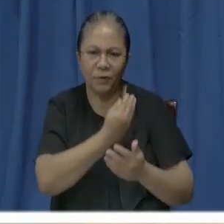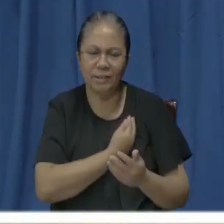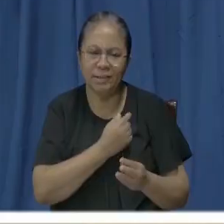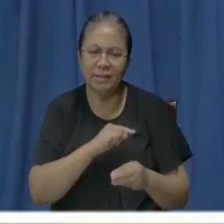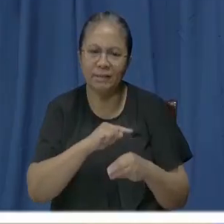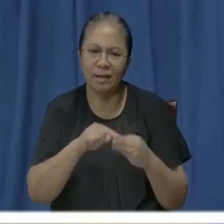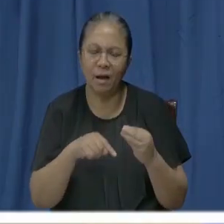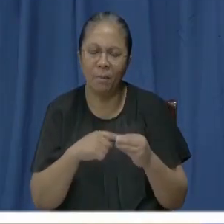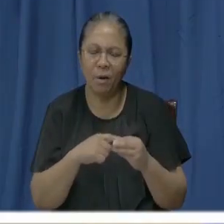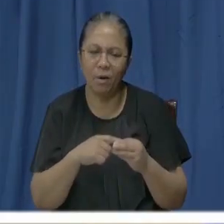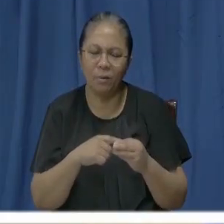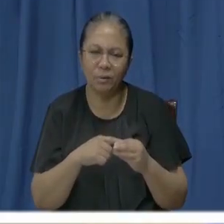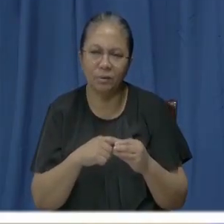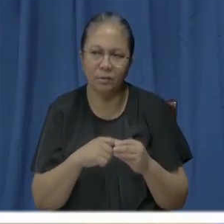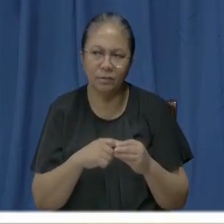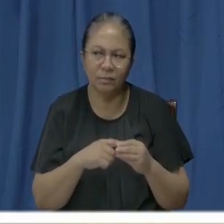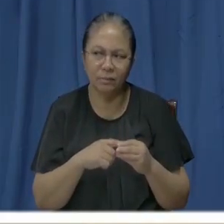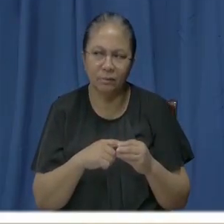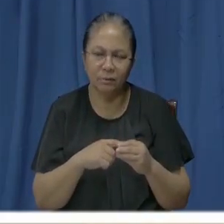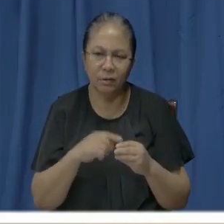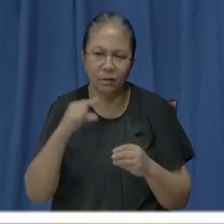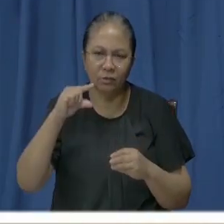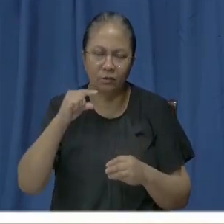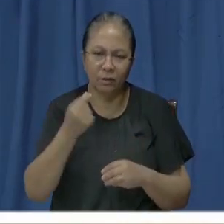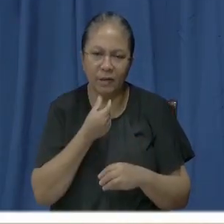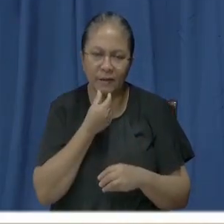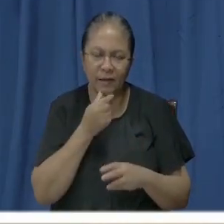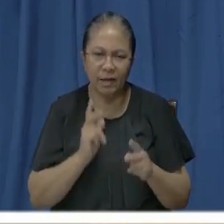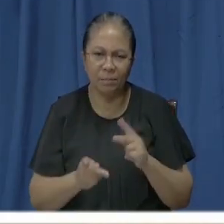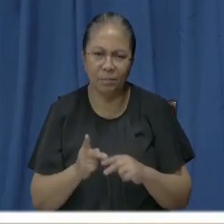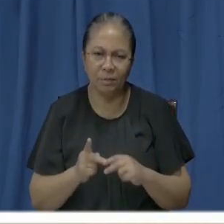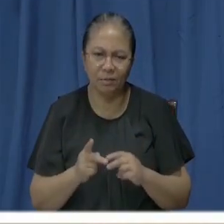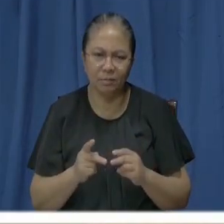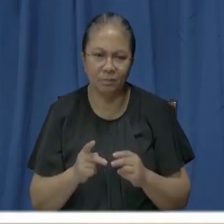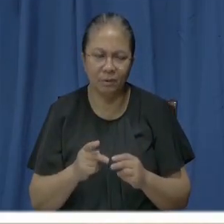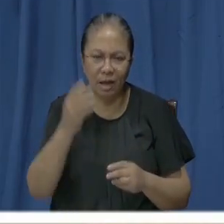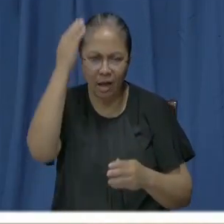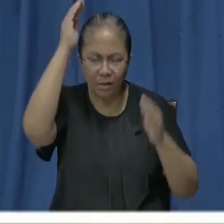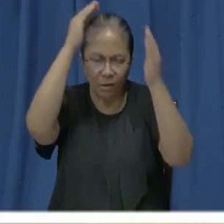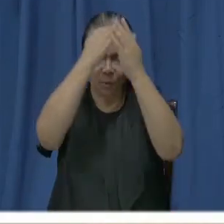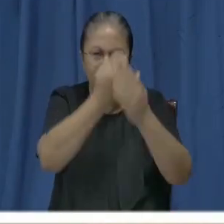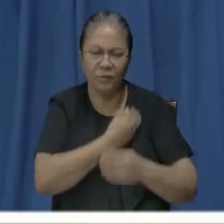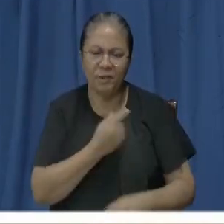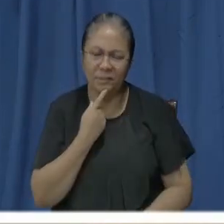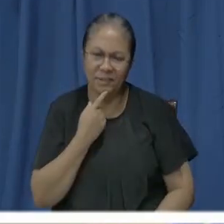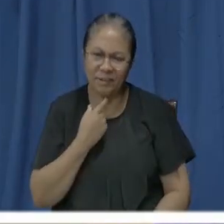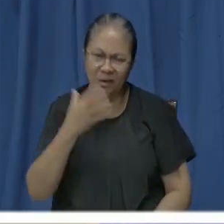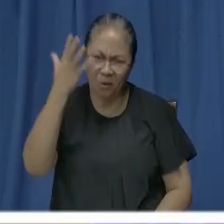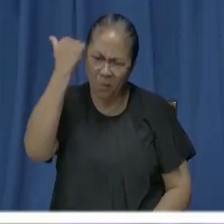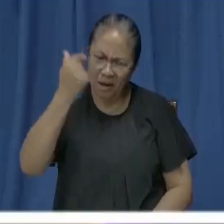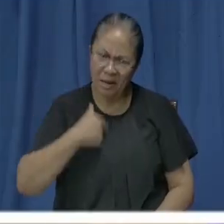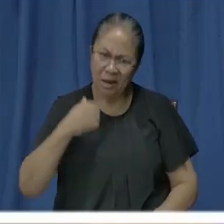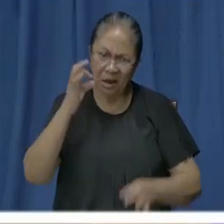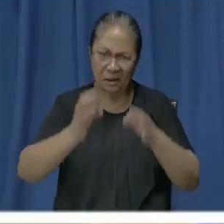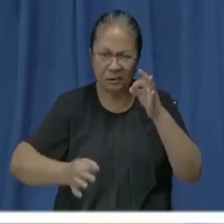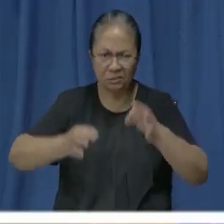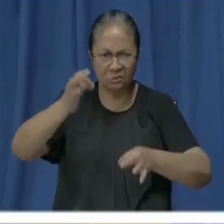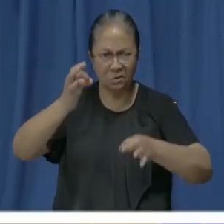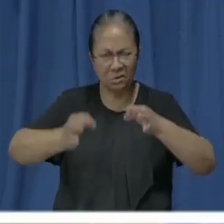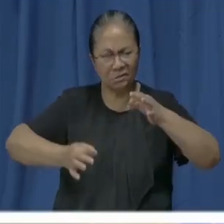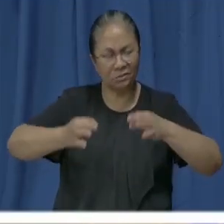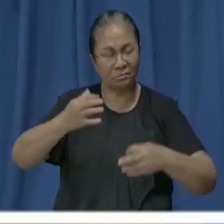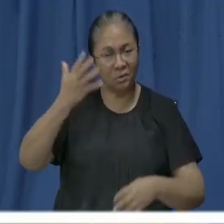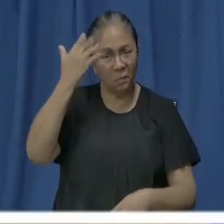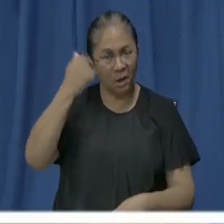about gay people, and he said, "Who am I to judge?" Well, that lit up